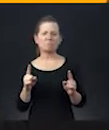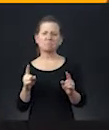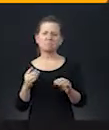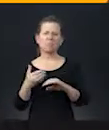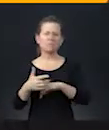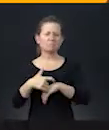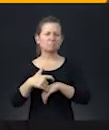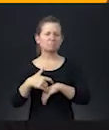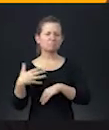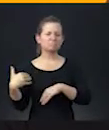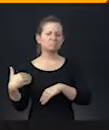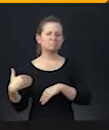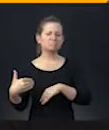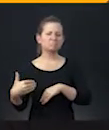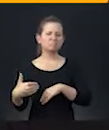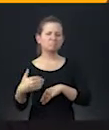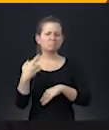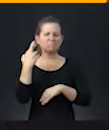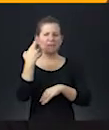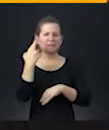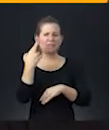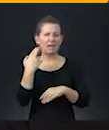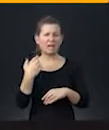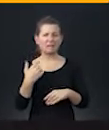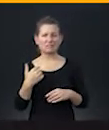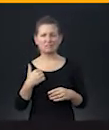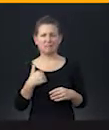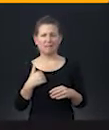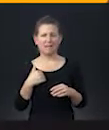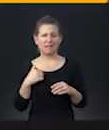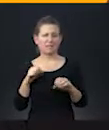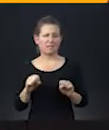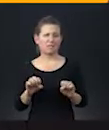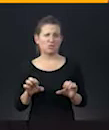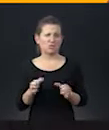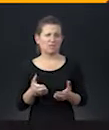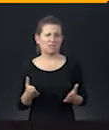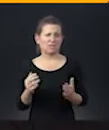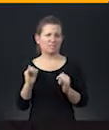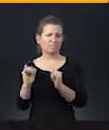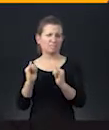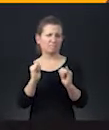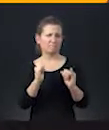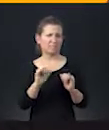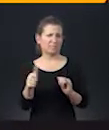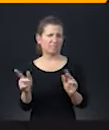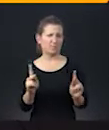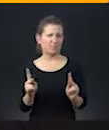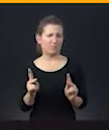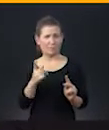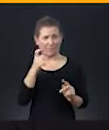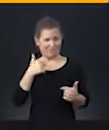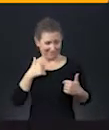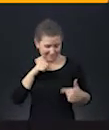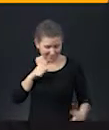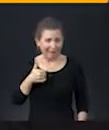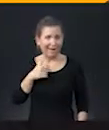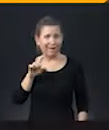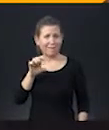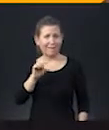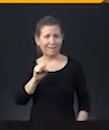that I'm able to do as just as anyone else. You know, just because I don't have legs, it doesn't stop me